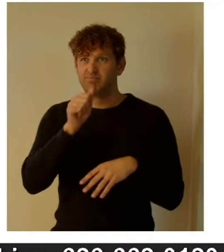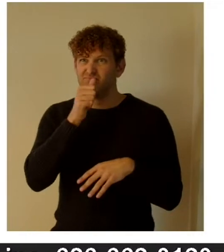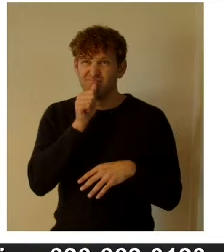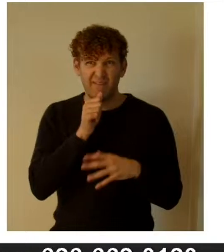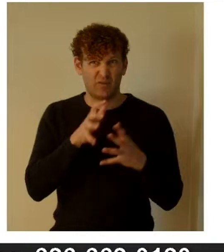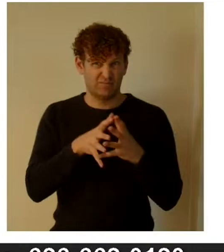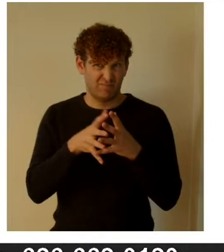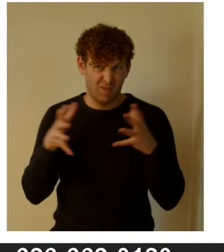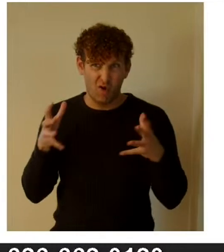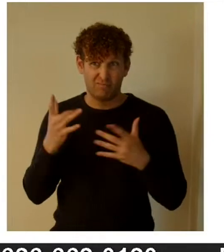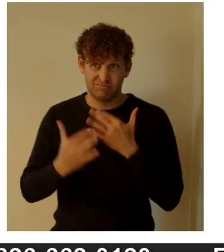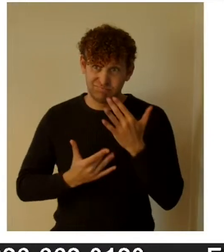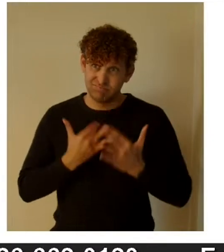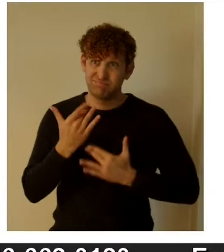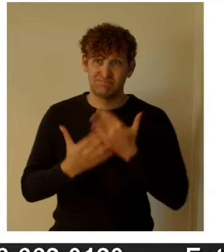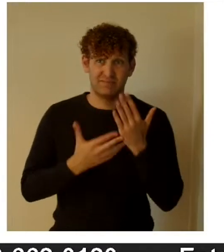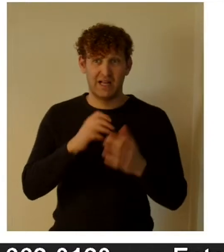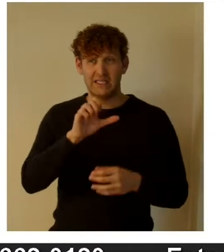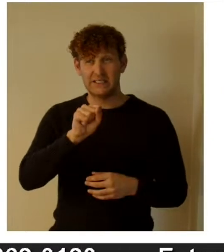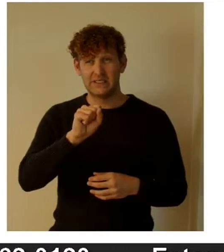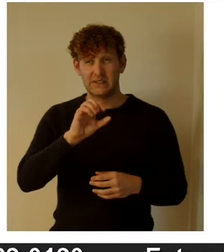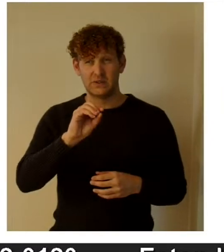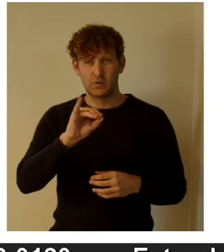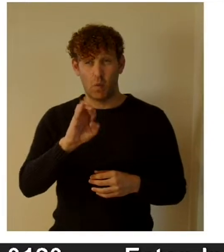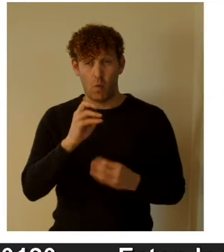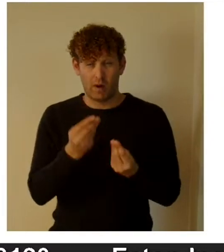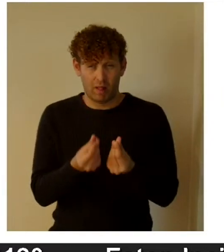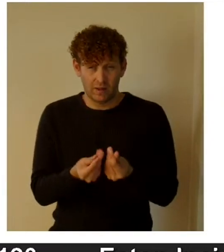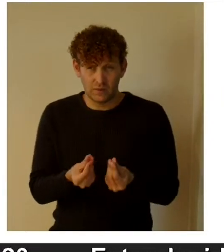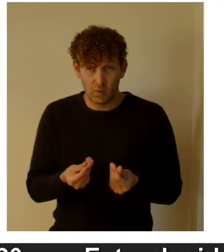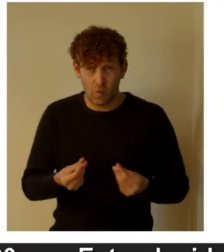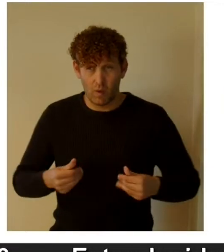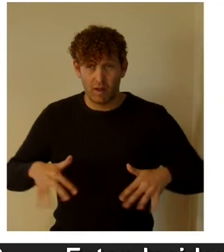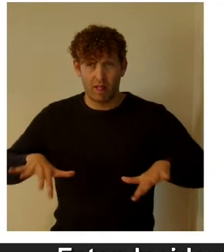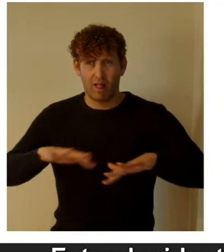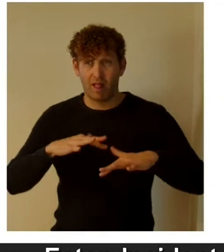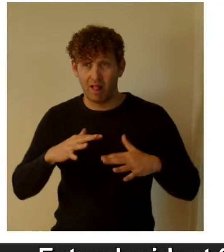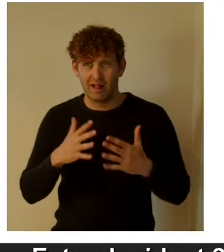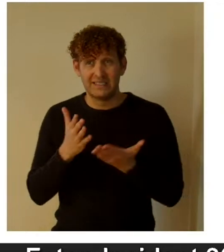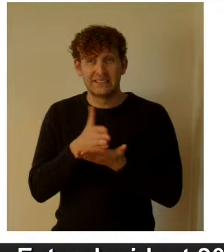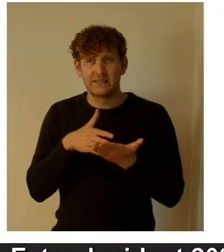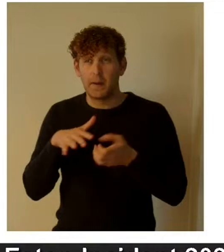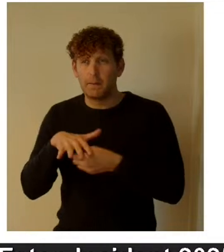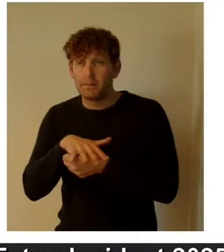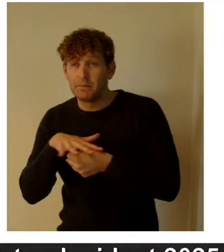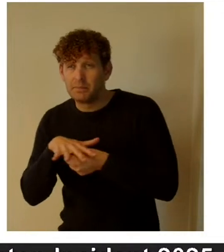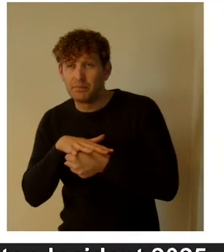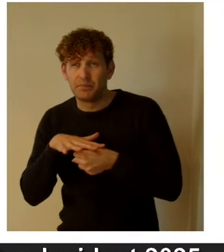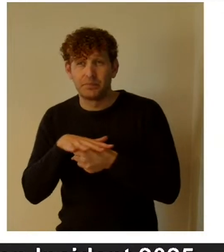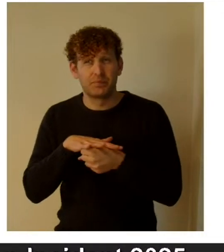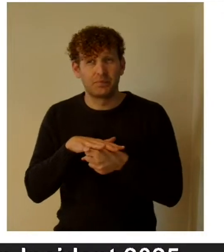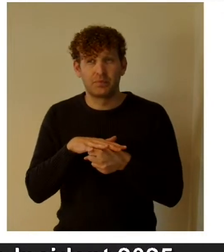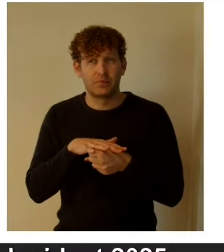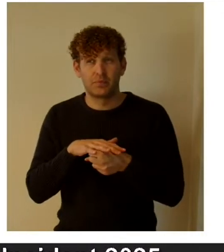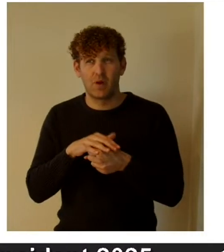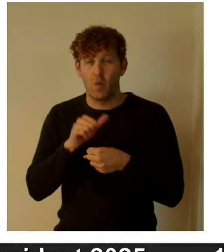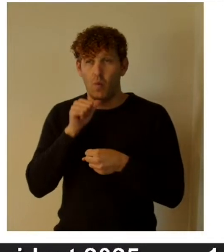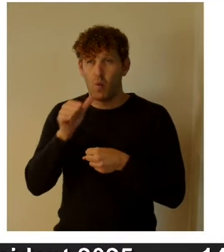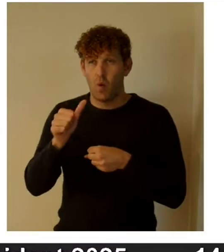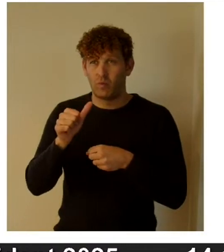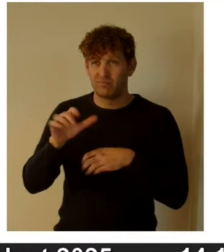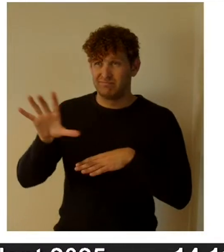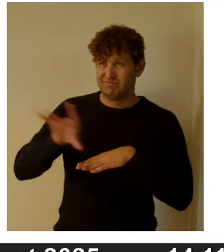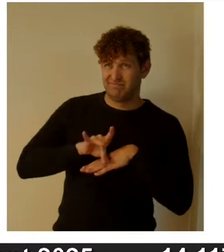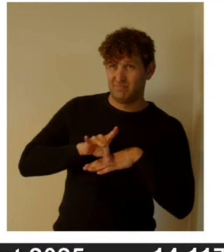The soil has been burned in some places where it's hydrophobic, meaning that it will not take water in. This is the perfect condition for debris